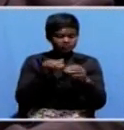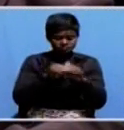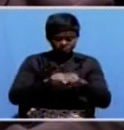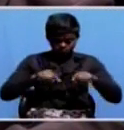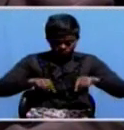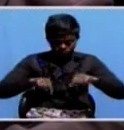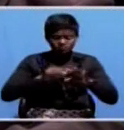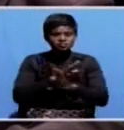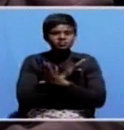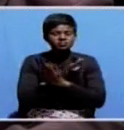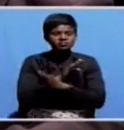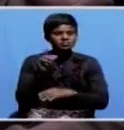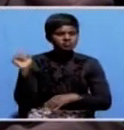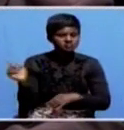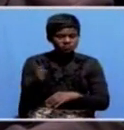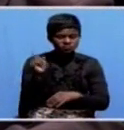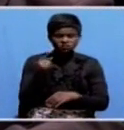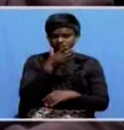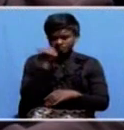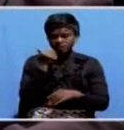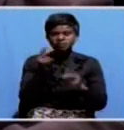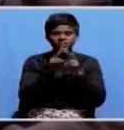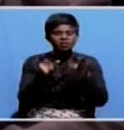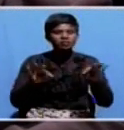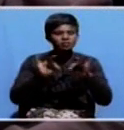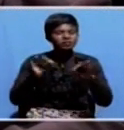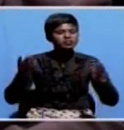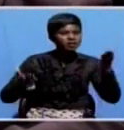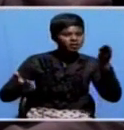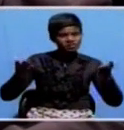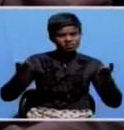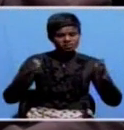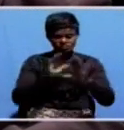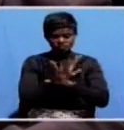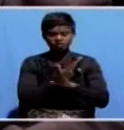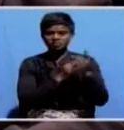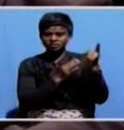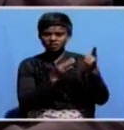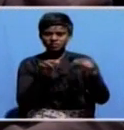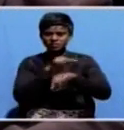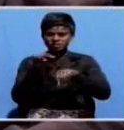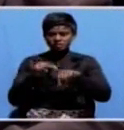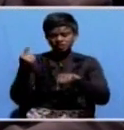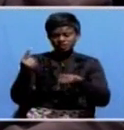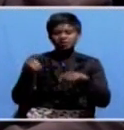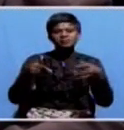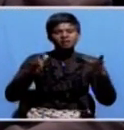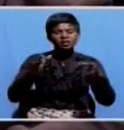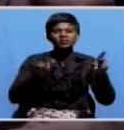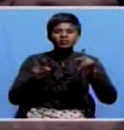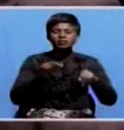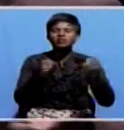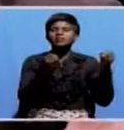Zambia, it's always better to balance, because it's one Zambia, one nation. You want to allow as many people